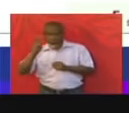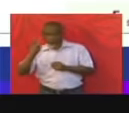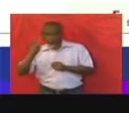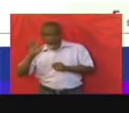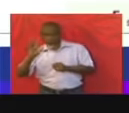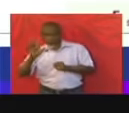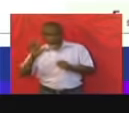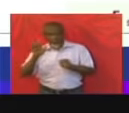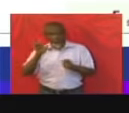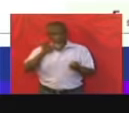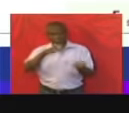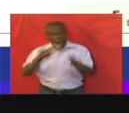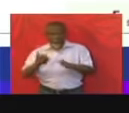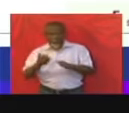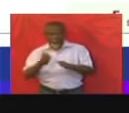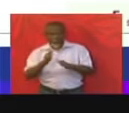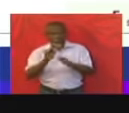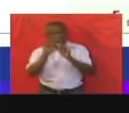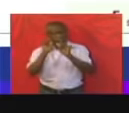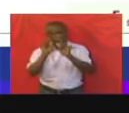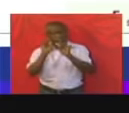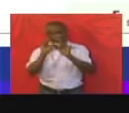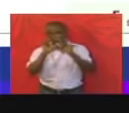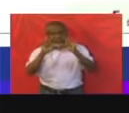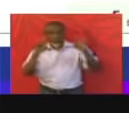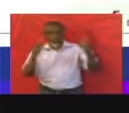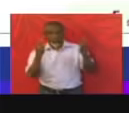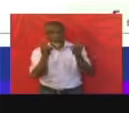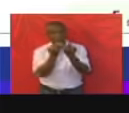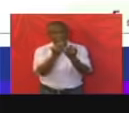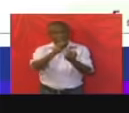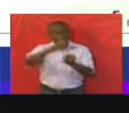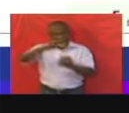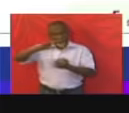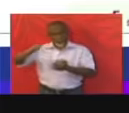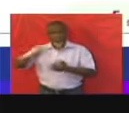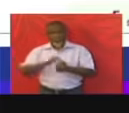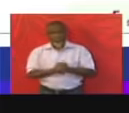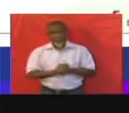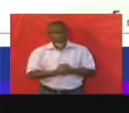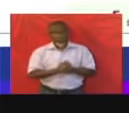extend our condolences to members of the bereaved families. There have been